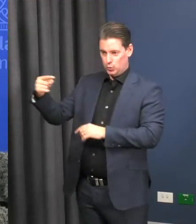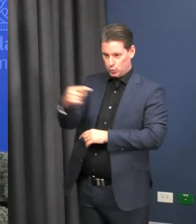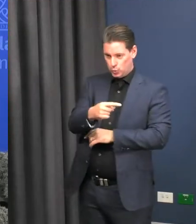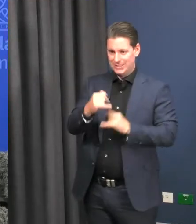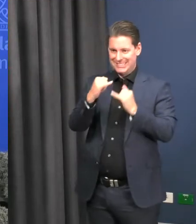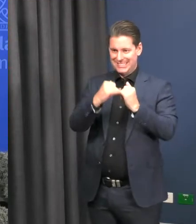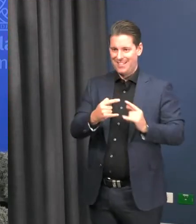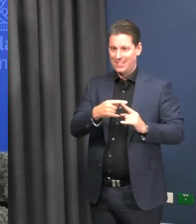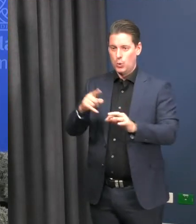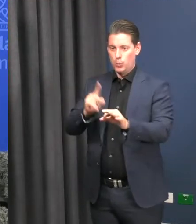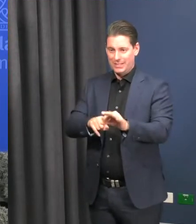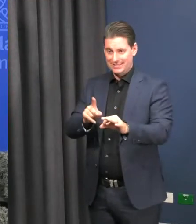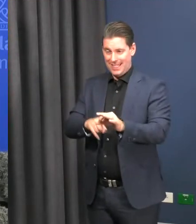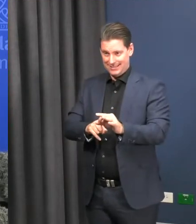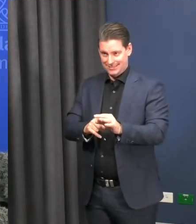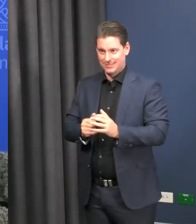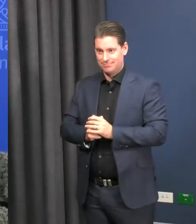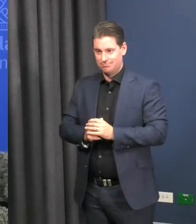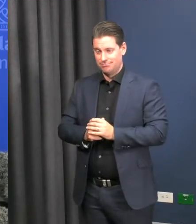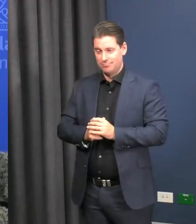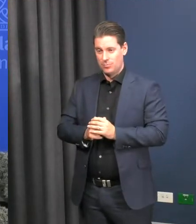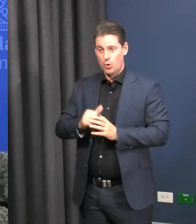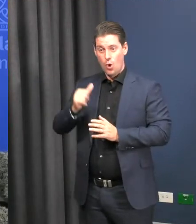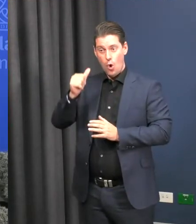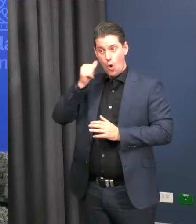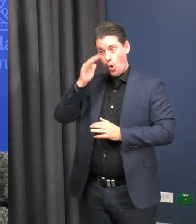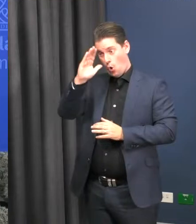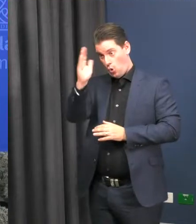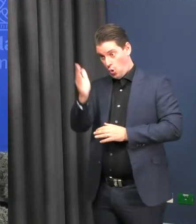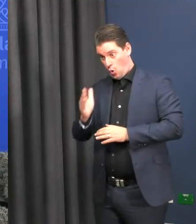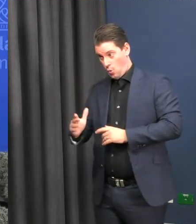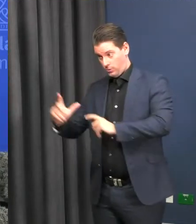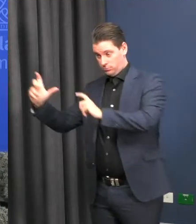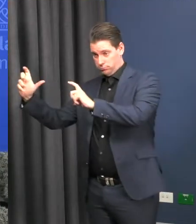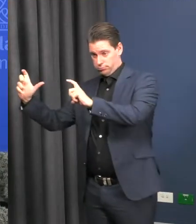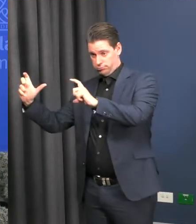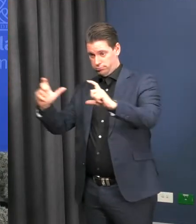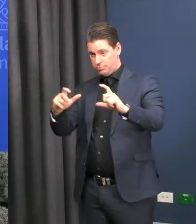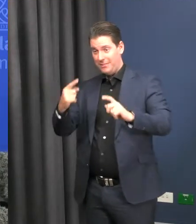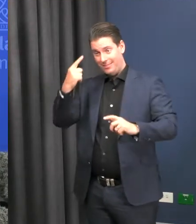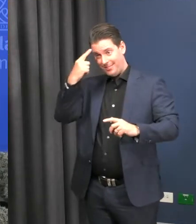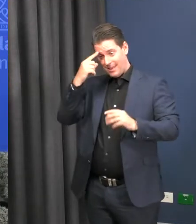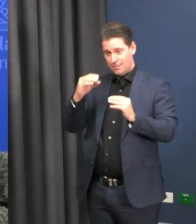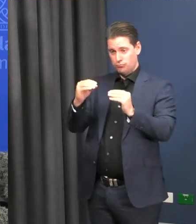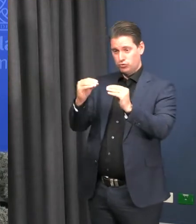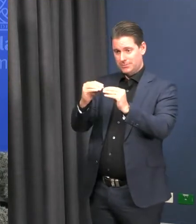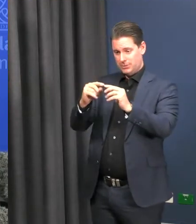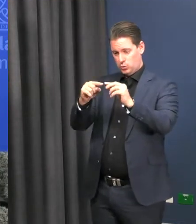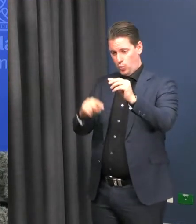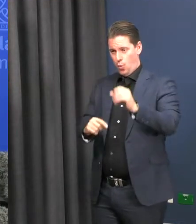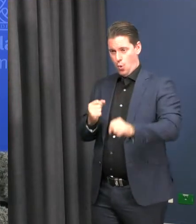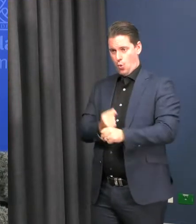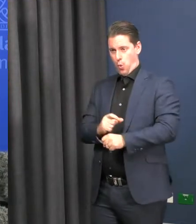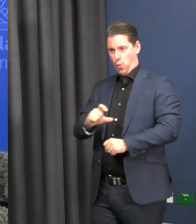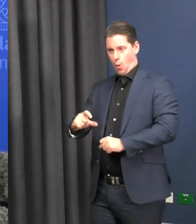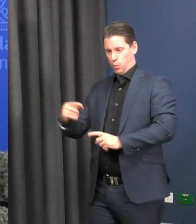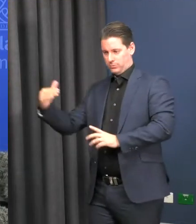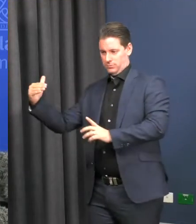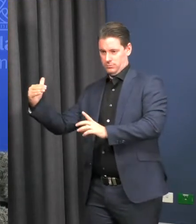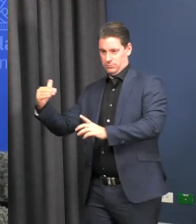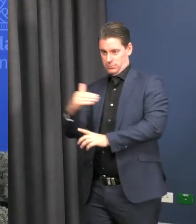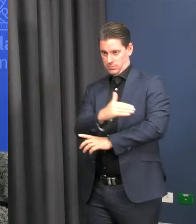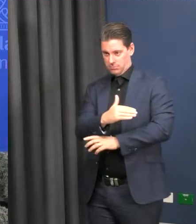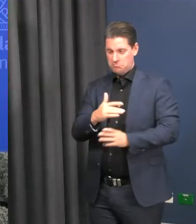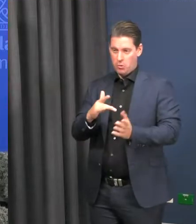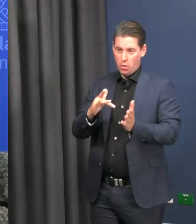forecast to cross the southeast Queensland coast, at this stage most likely between Brisbane and the Gold Coast, overnight